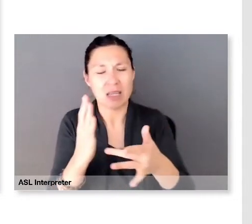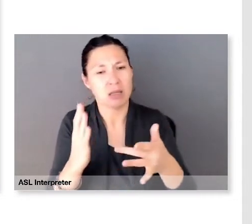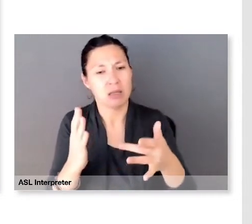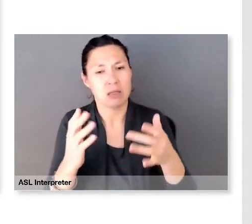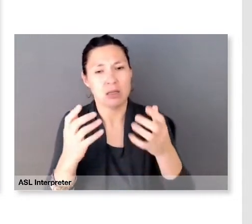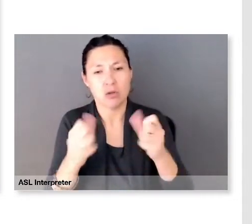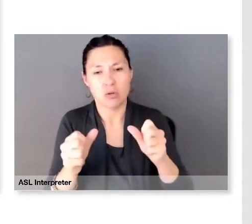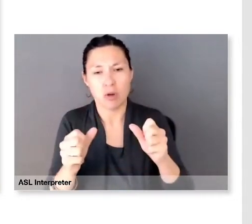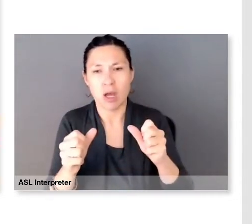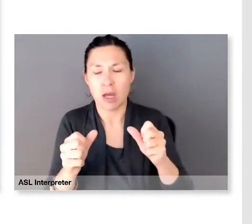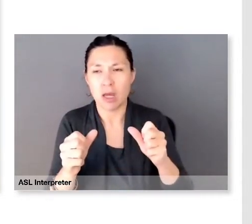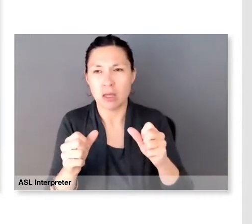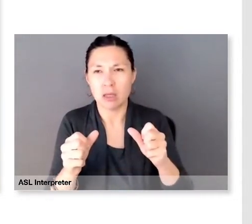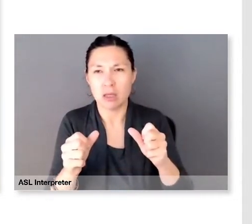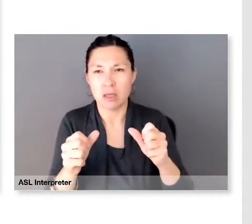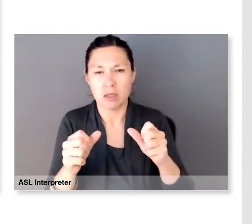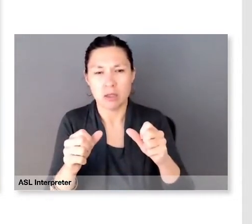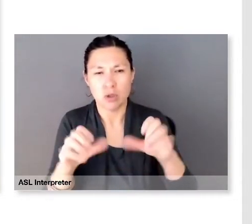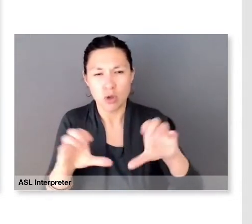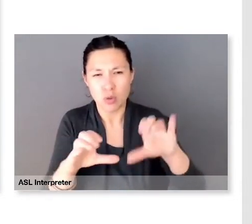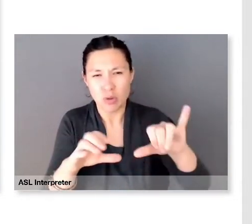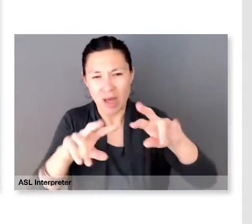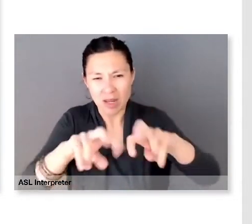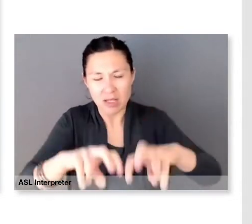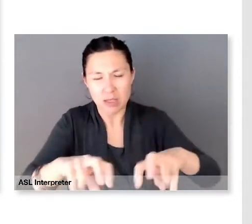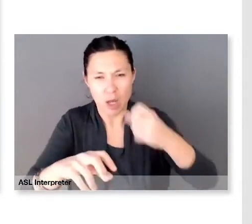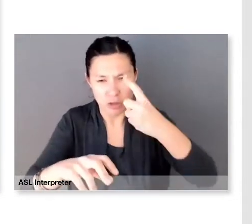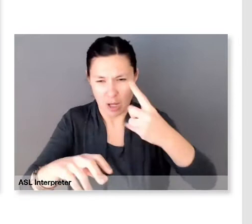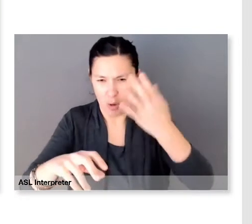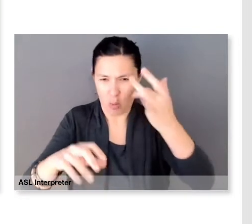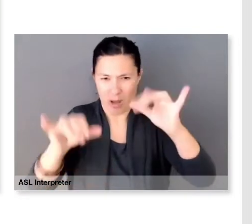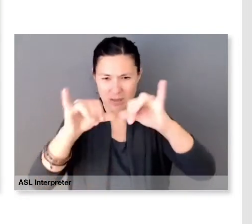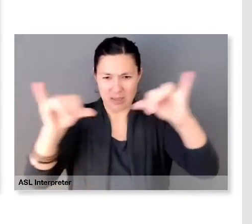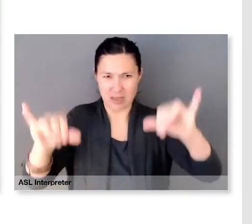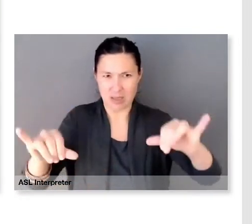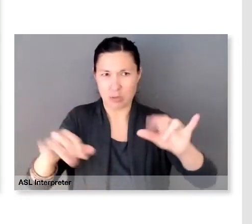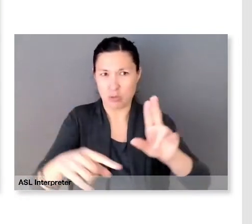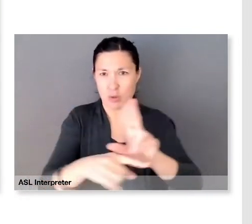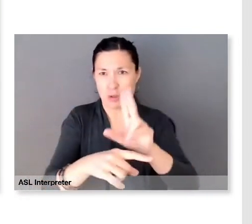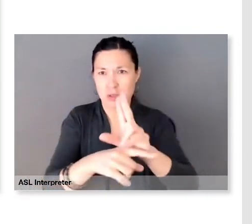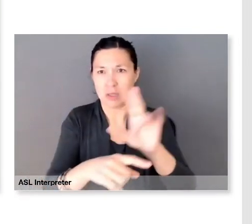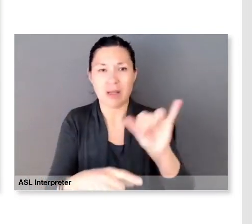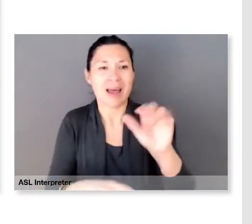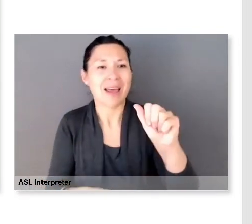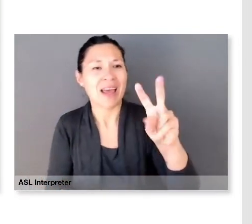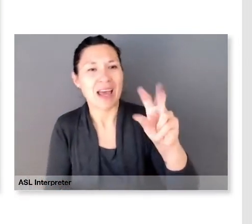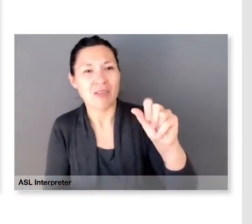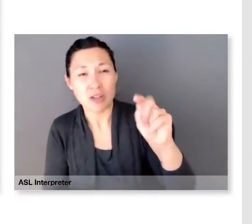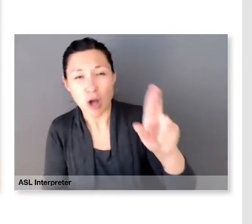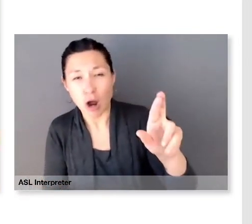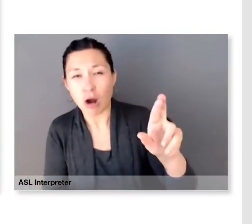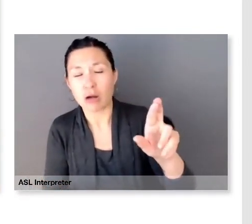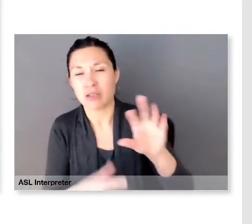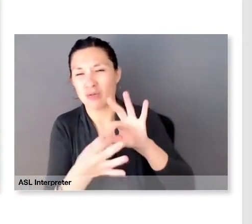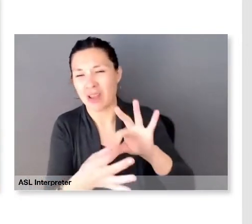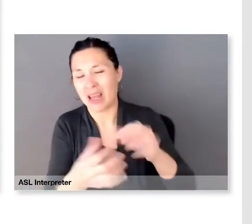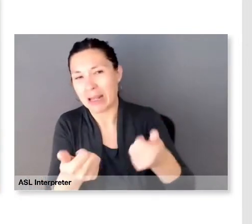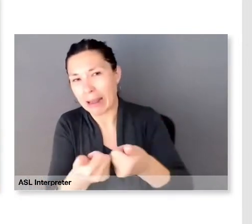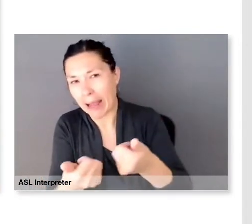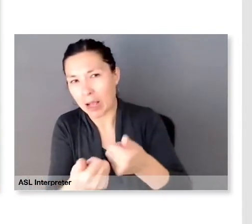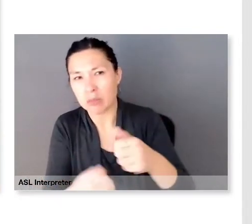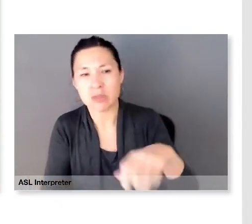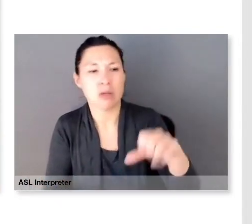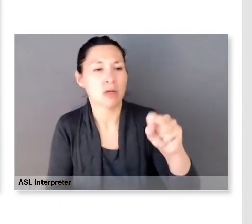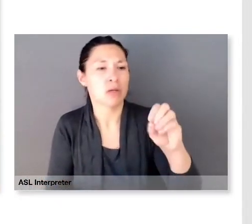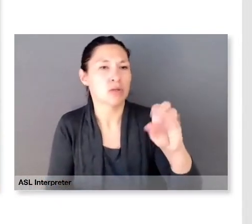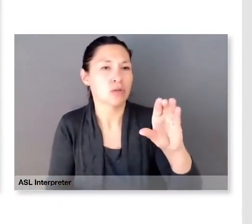understand widely used systems such as avatars in games and social media profiles and